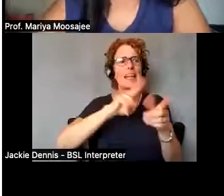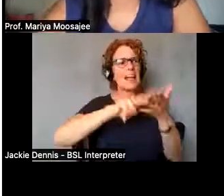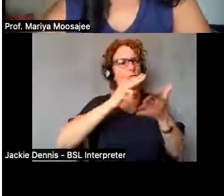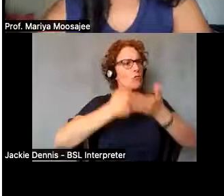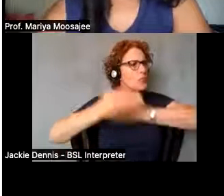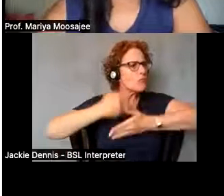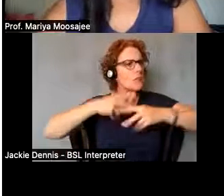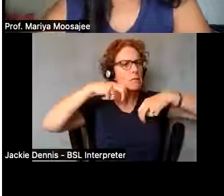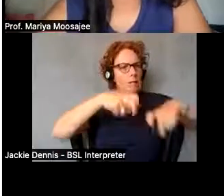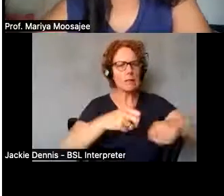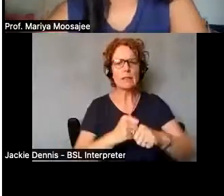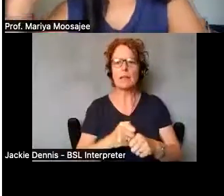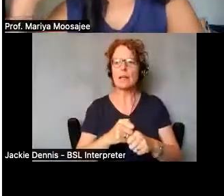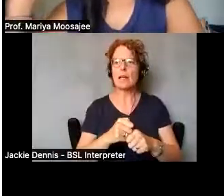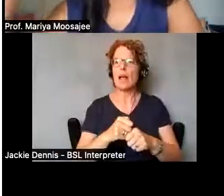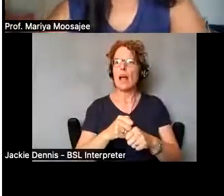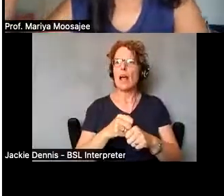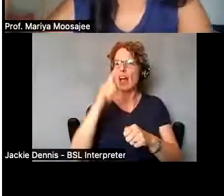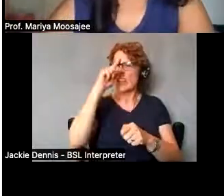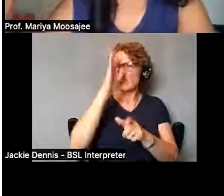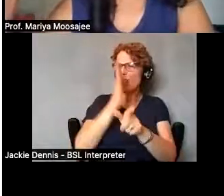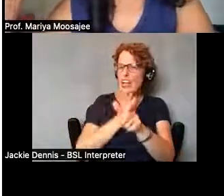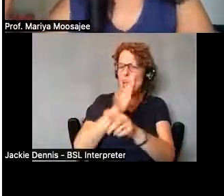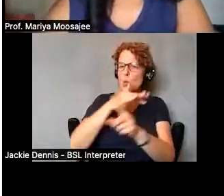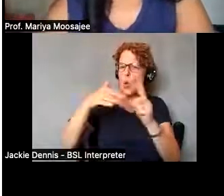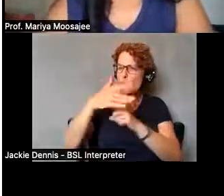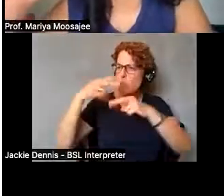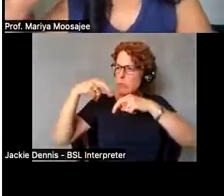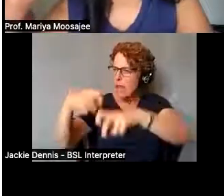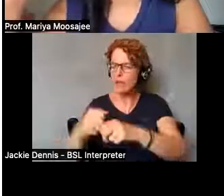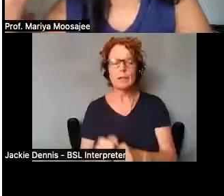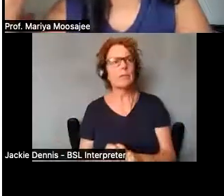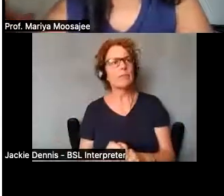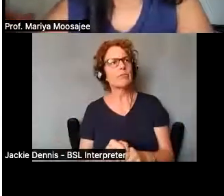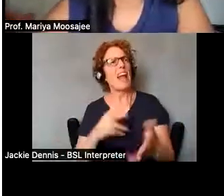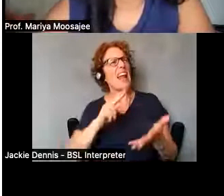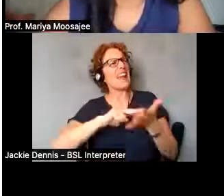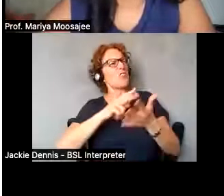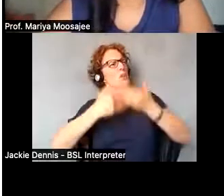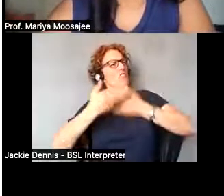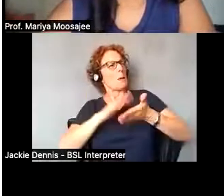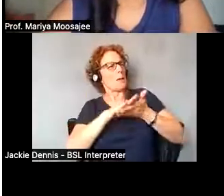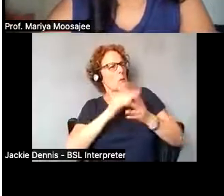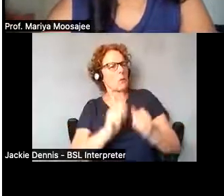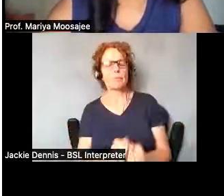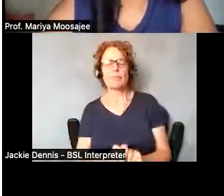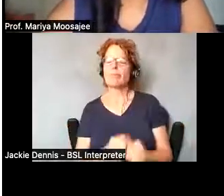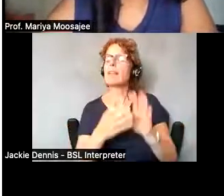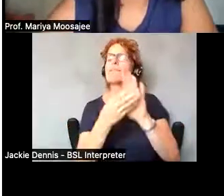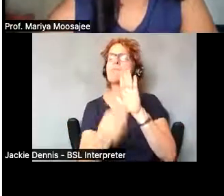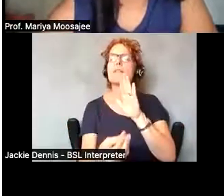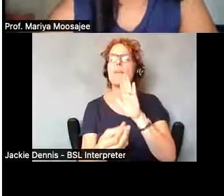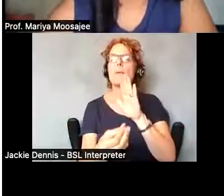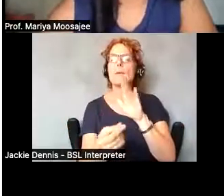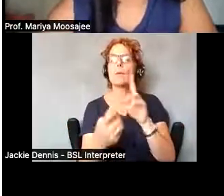studies, psychosocial research. So when I say natural history studies, what do I mean? Well, it means, for example, allowing